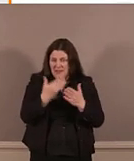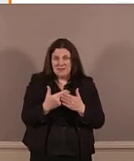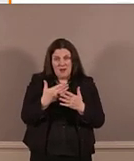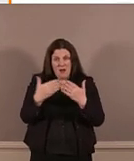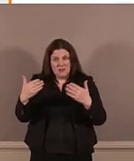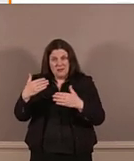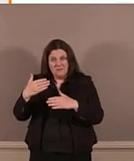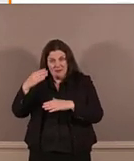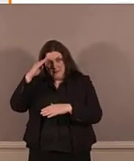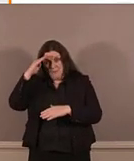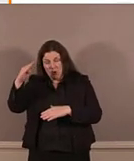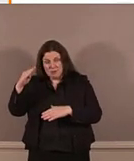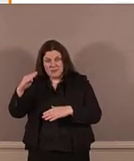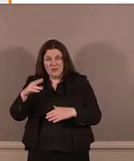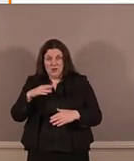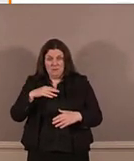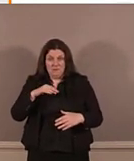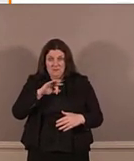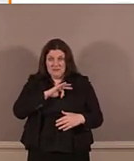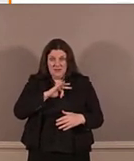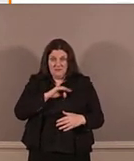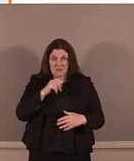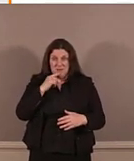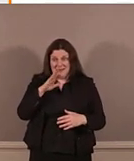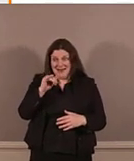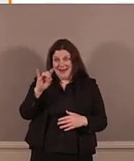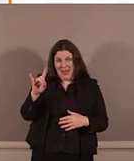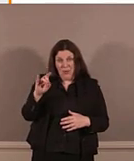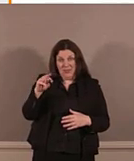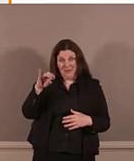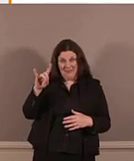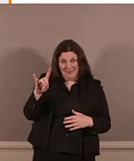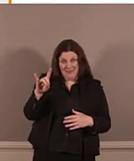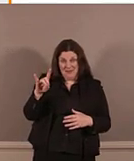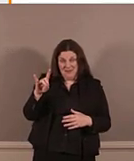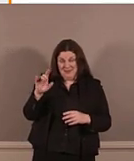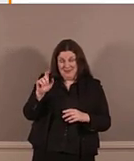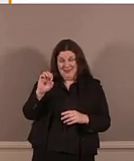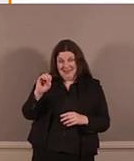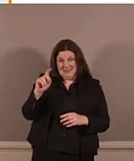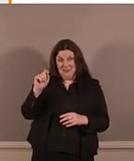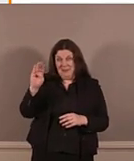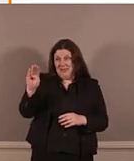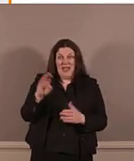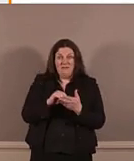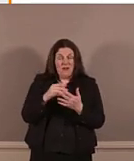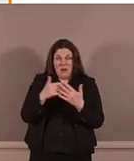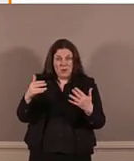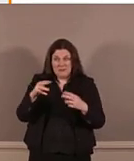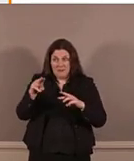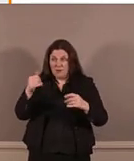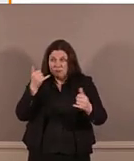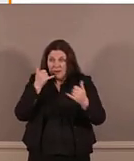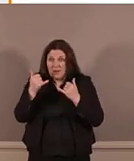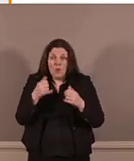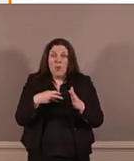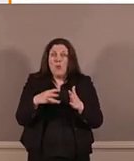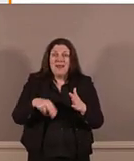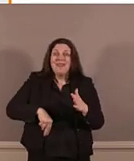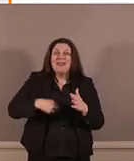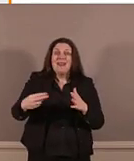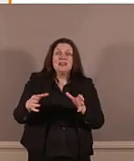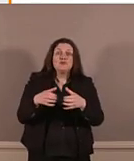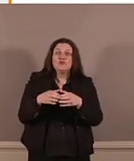employers, and not on behalf of myself, but Louth Meath, ETB, they have numerous employers ringing them up saying, when will the